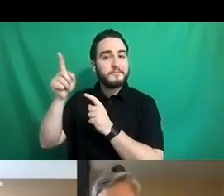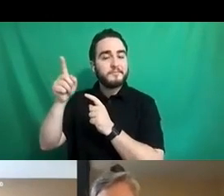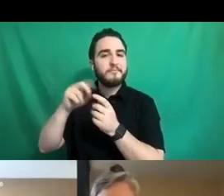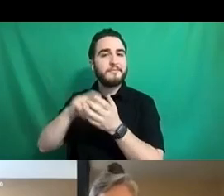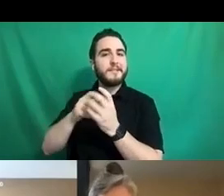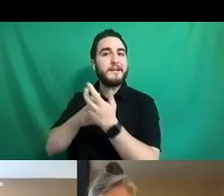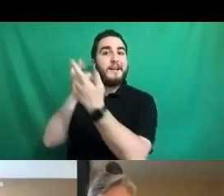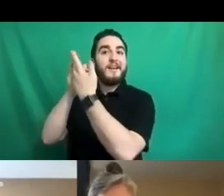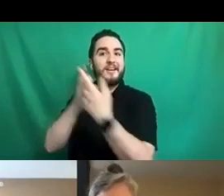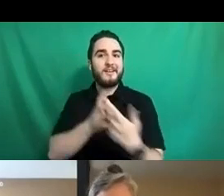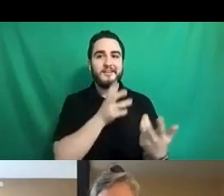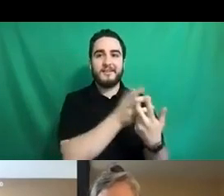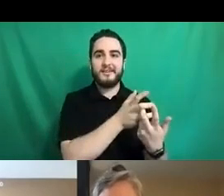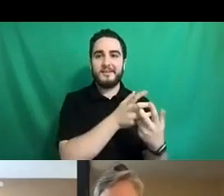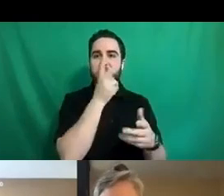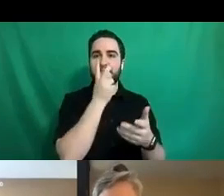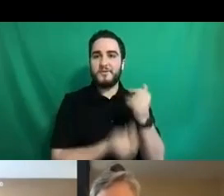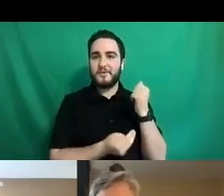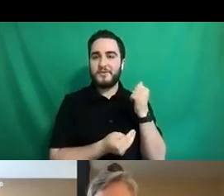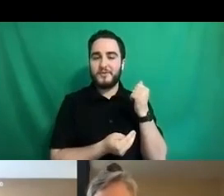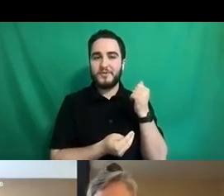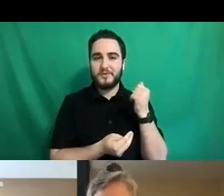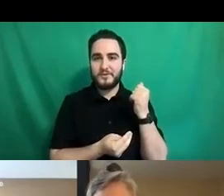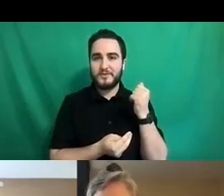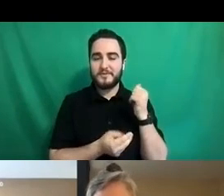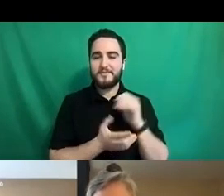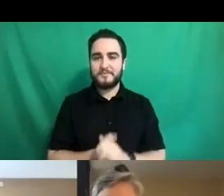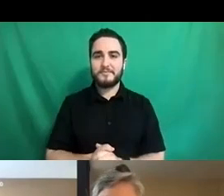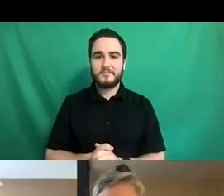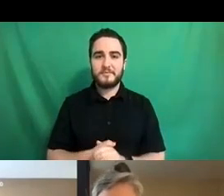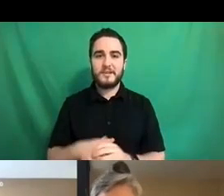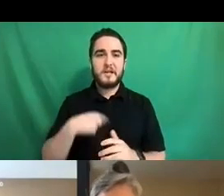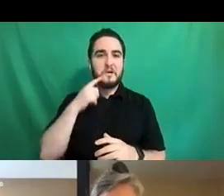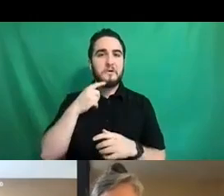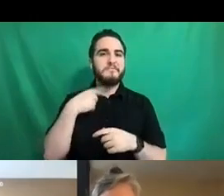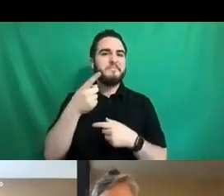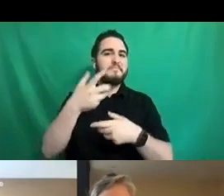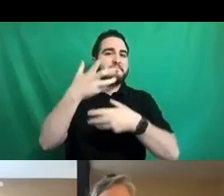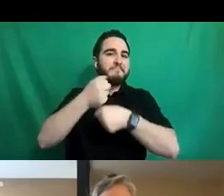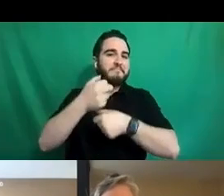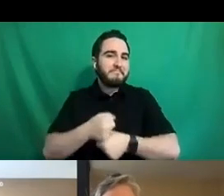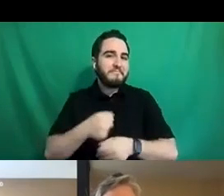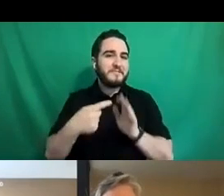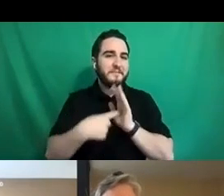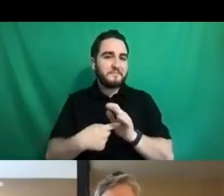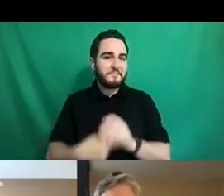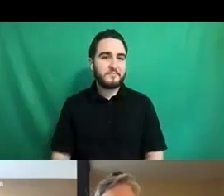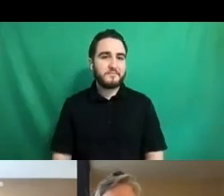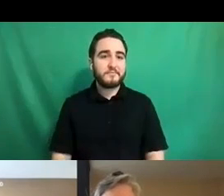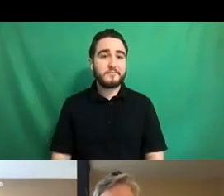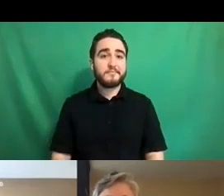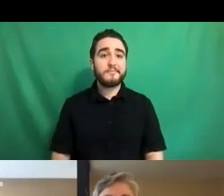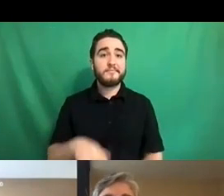accommodating both customers. So I'm going to give you some concise examples. The